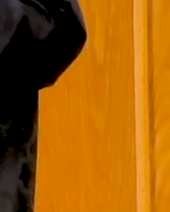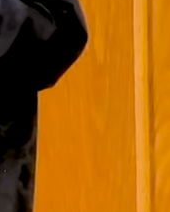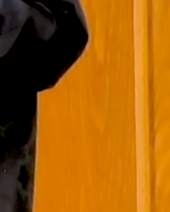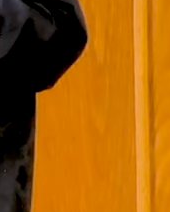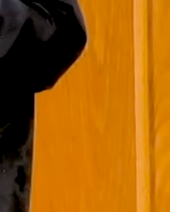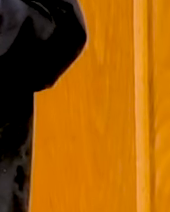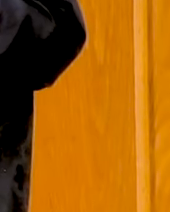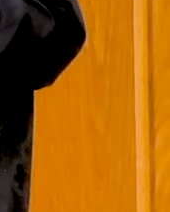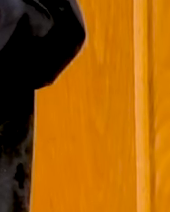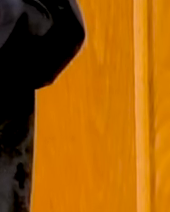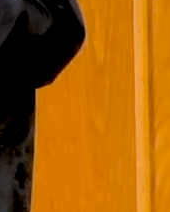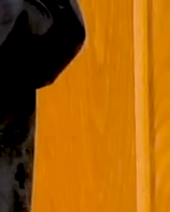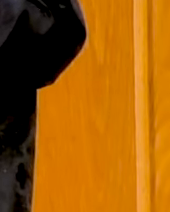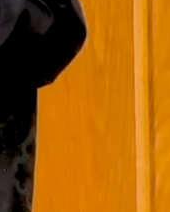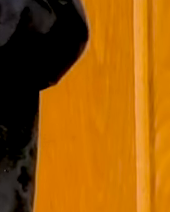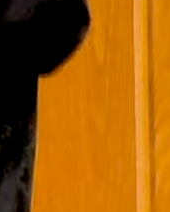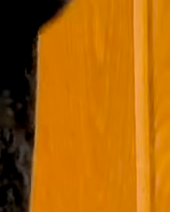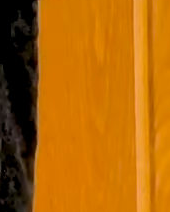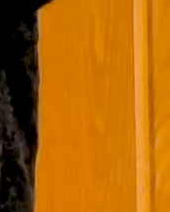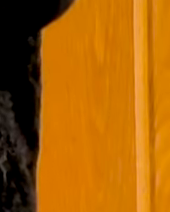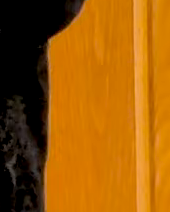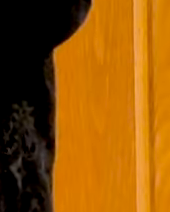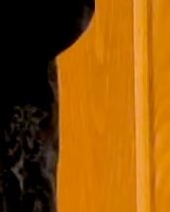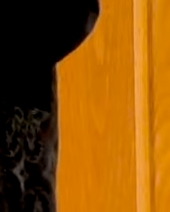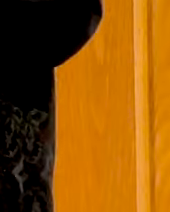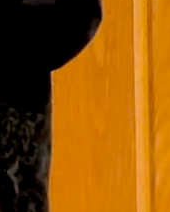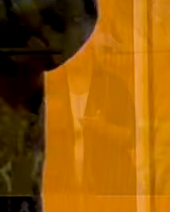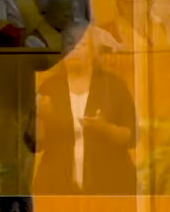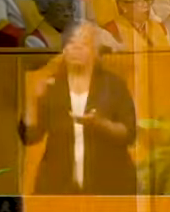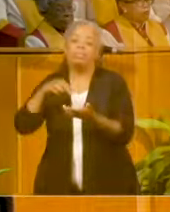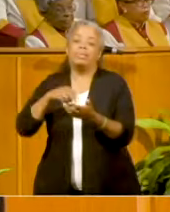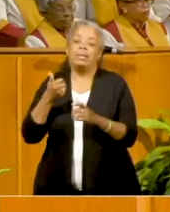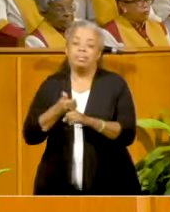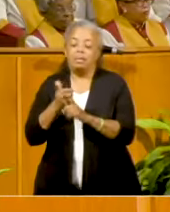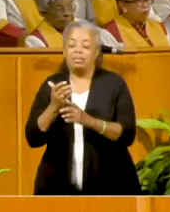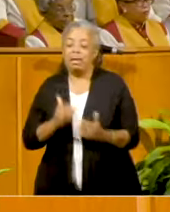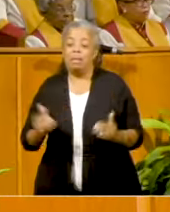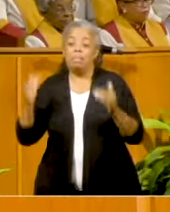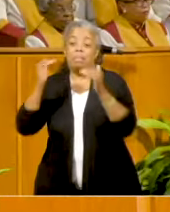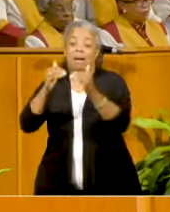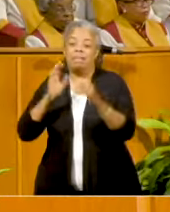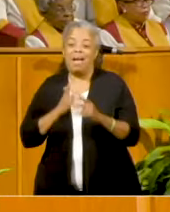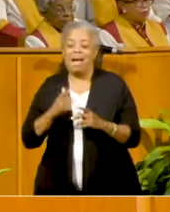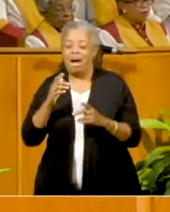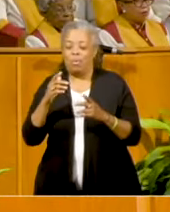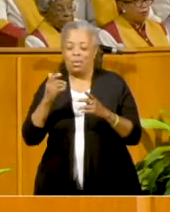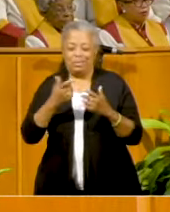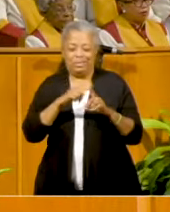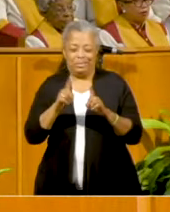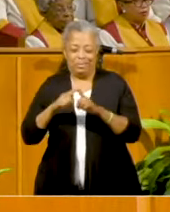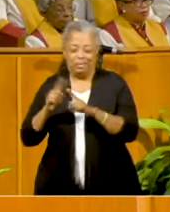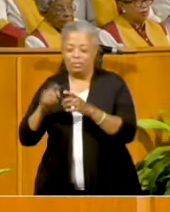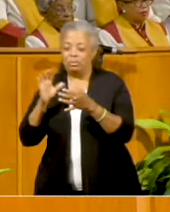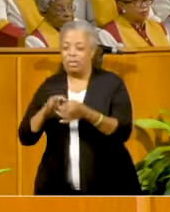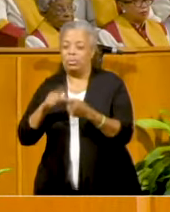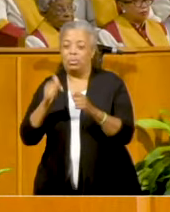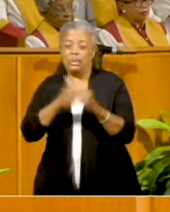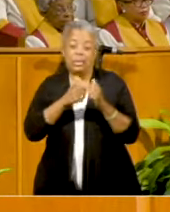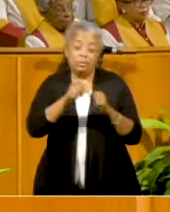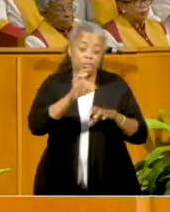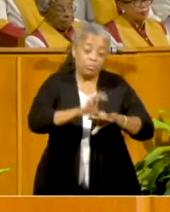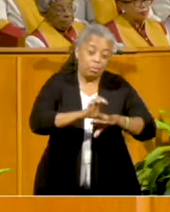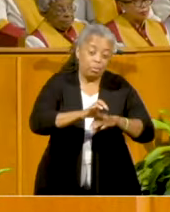the globe seek to elevate themselves above our denominational differences and